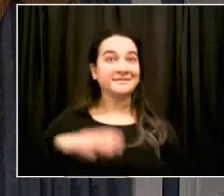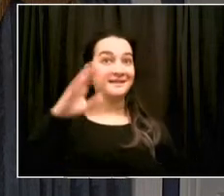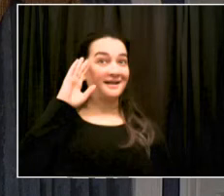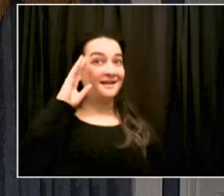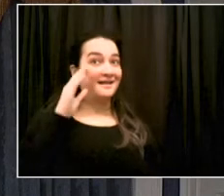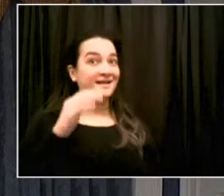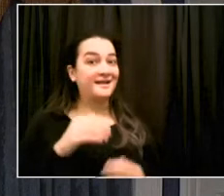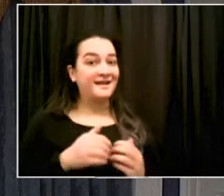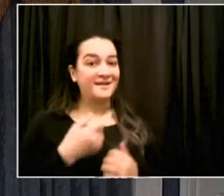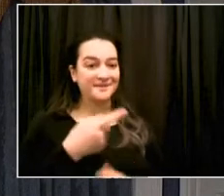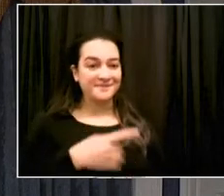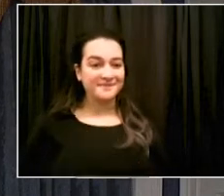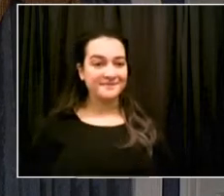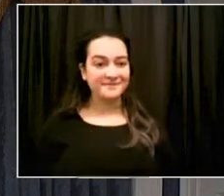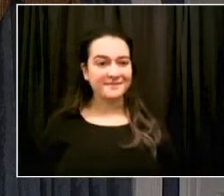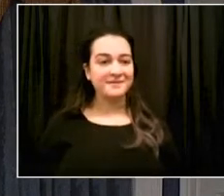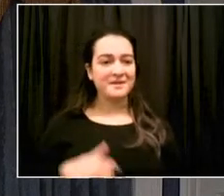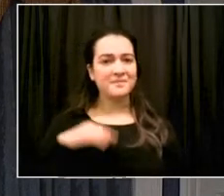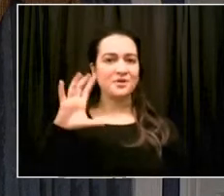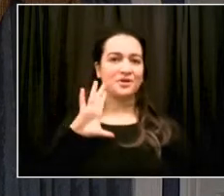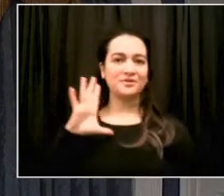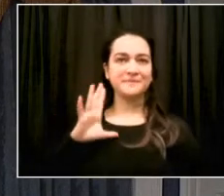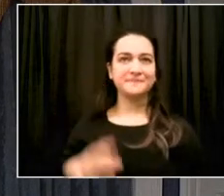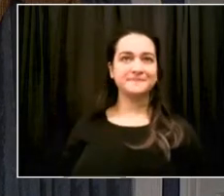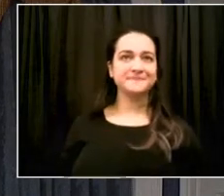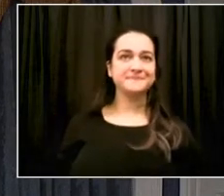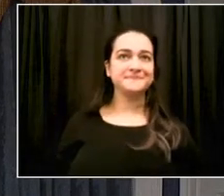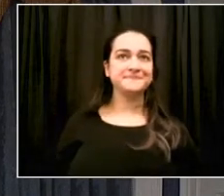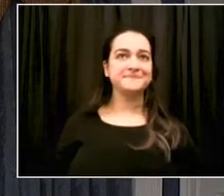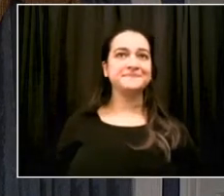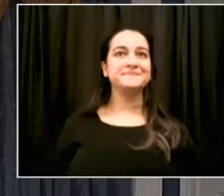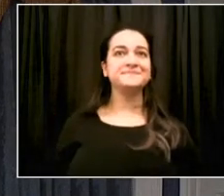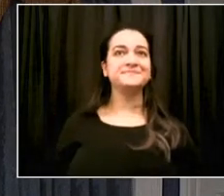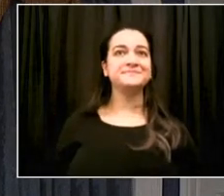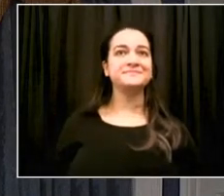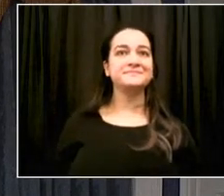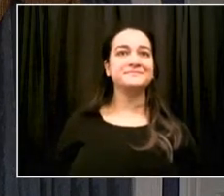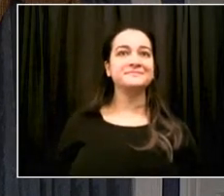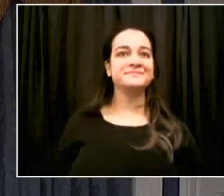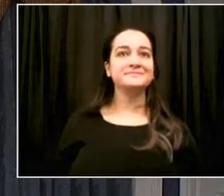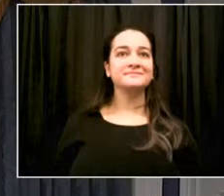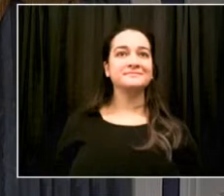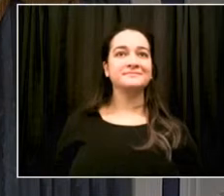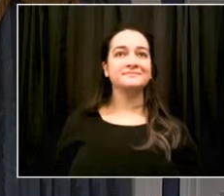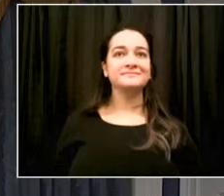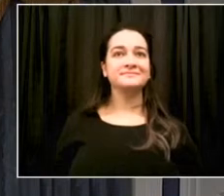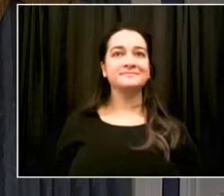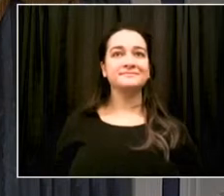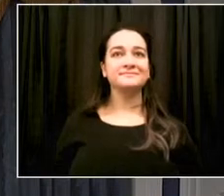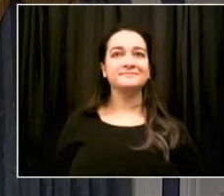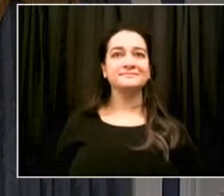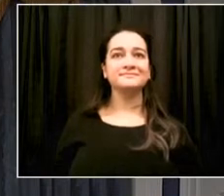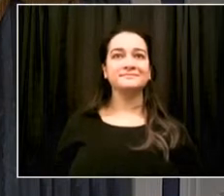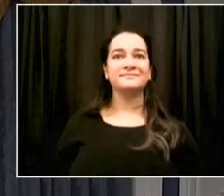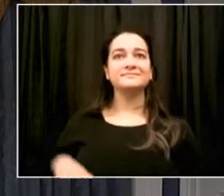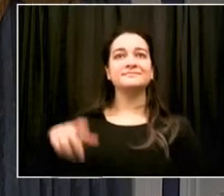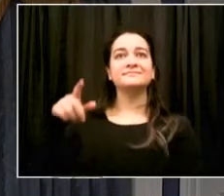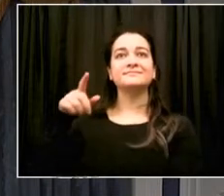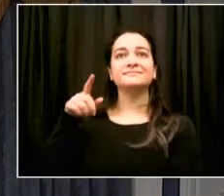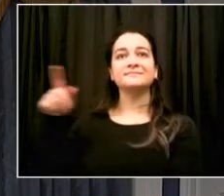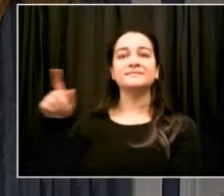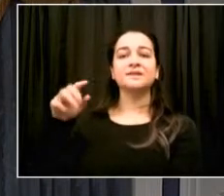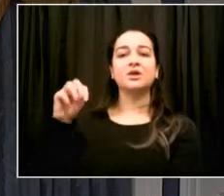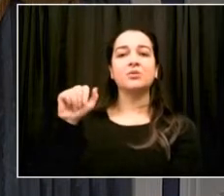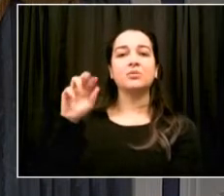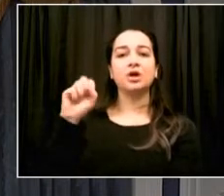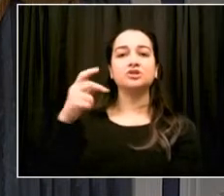On Friday, you told Marcia Kramer that, you wanted to talk about the facts and encourage people to understand